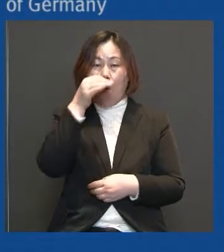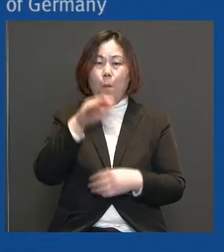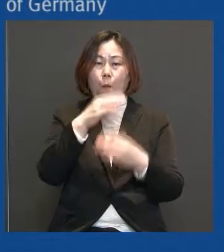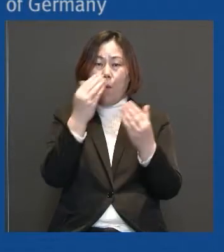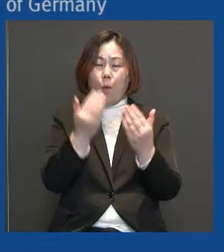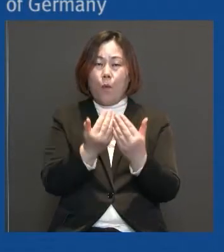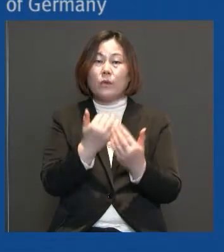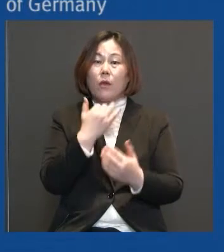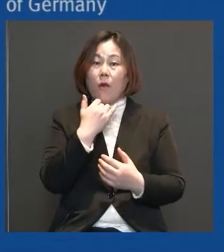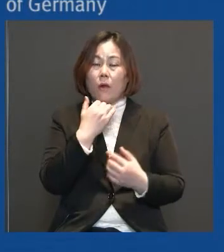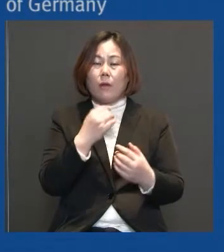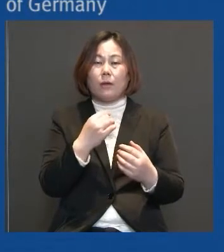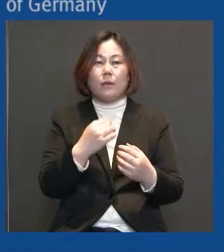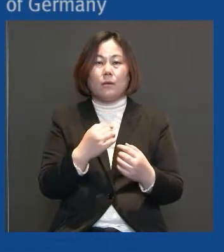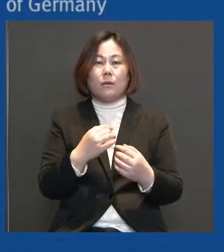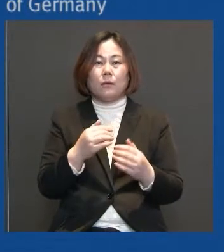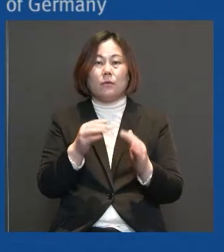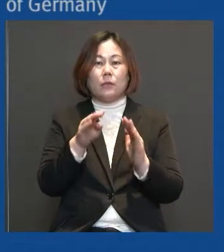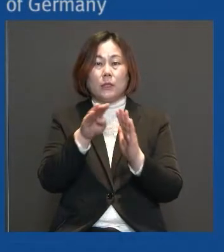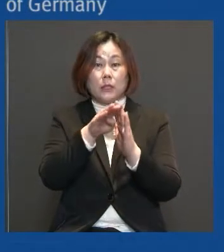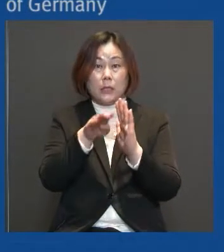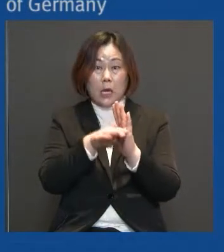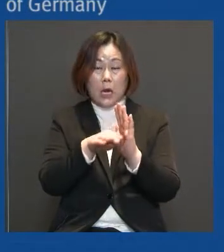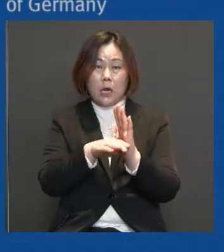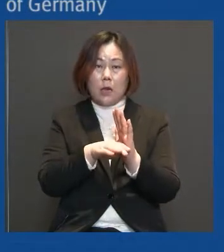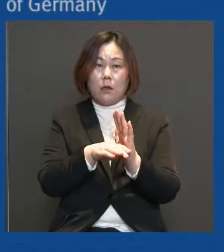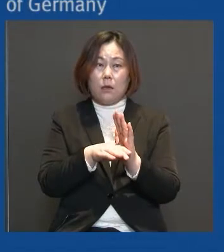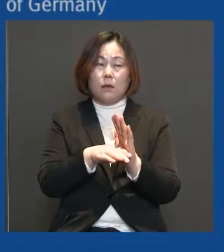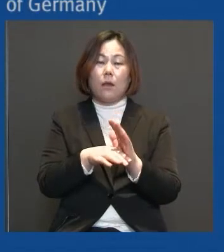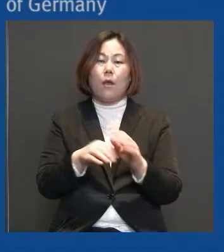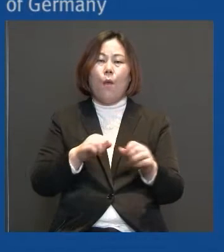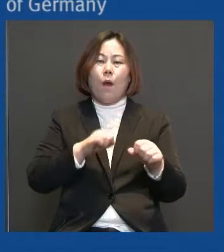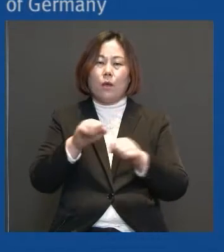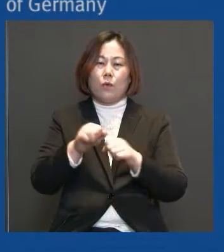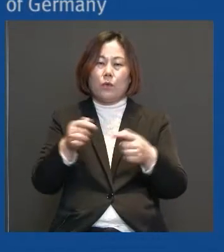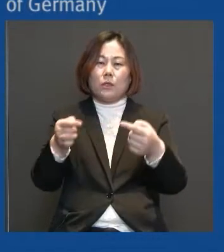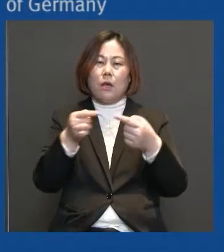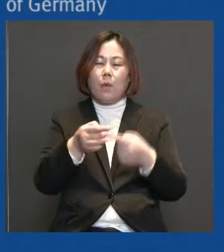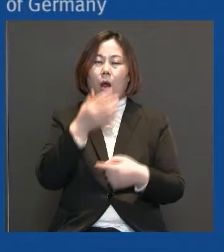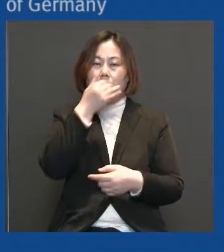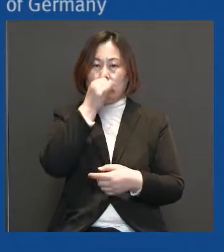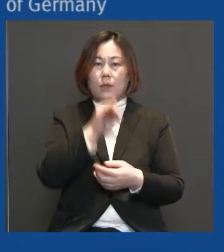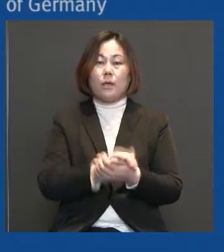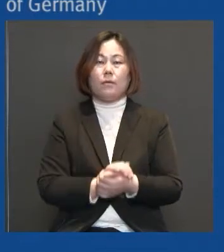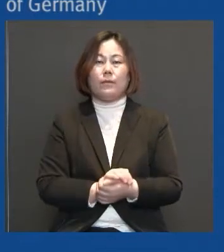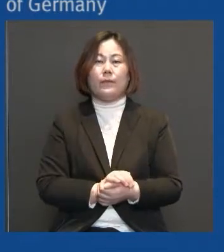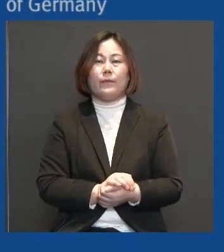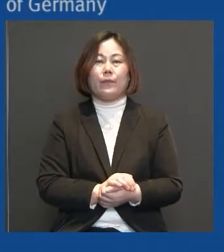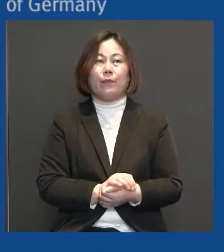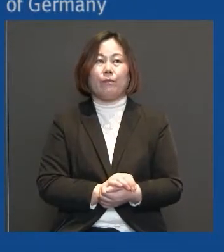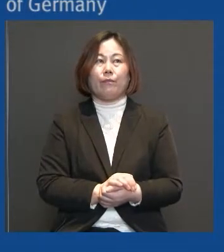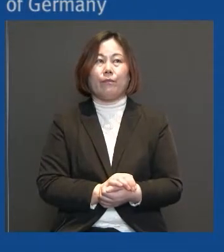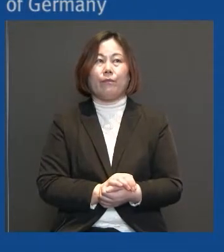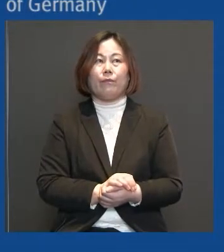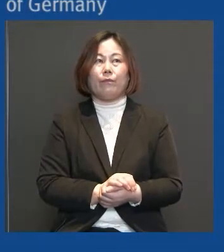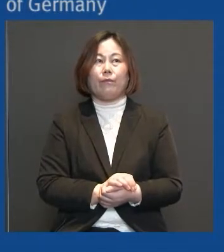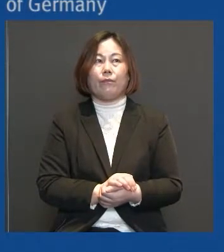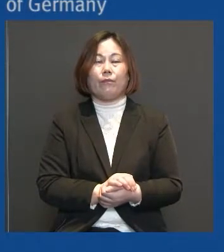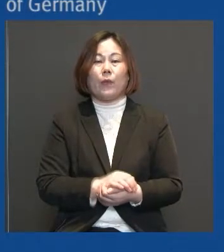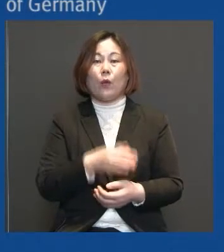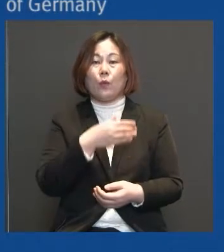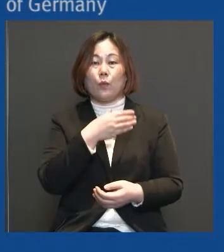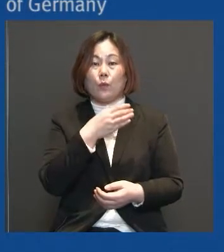of activities across generations. And under living and old age, programs and projects' core aim